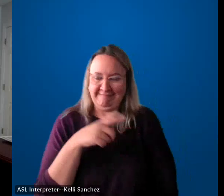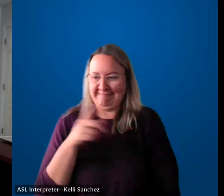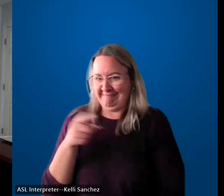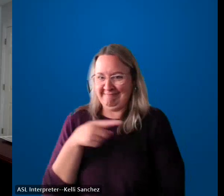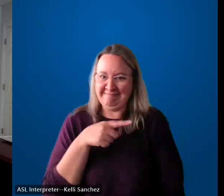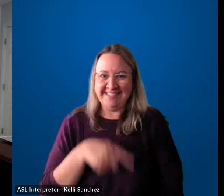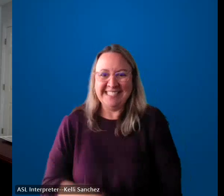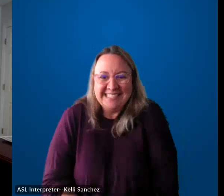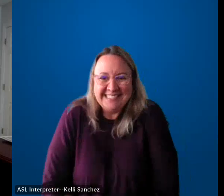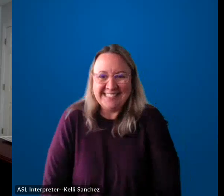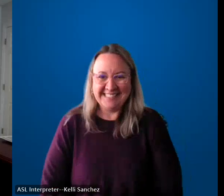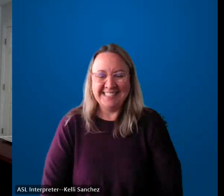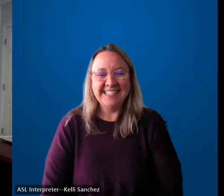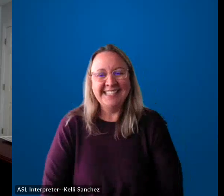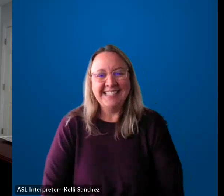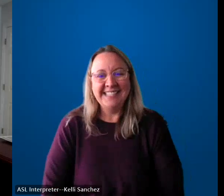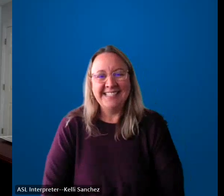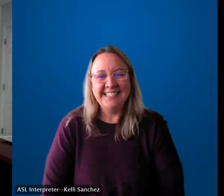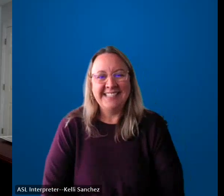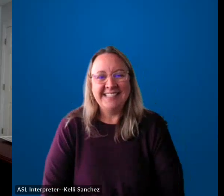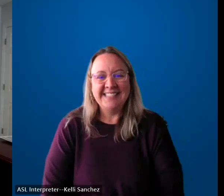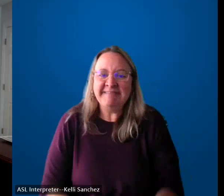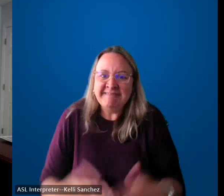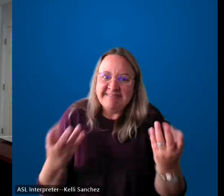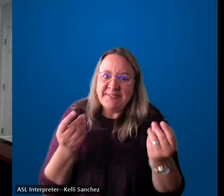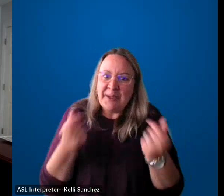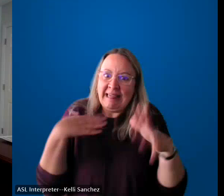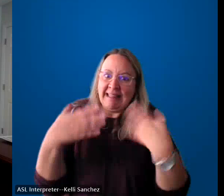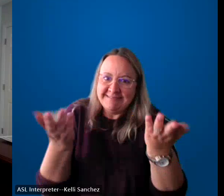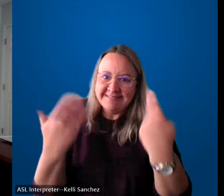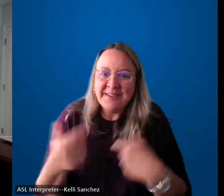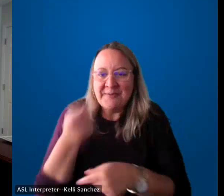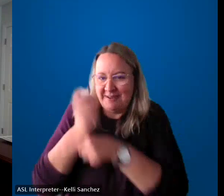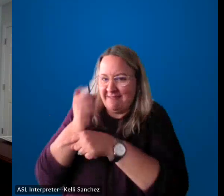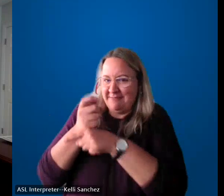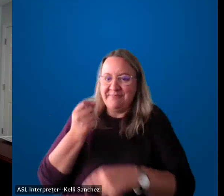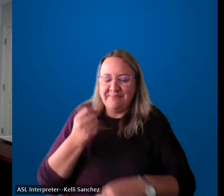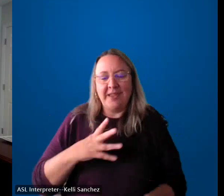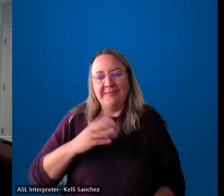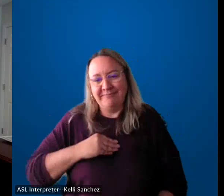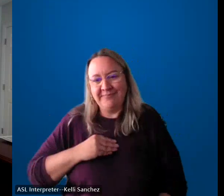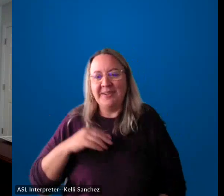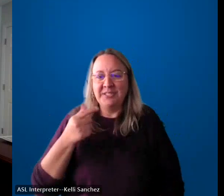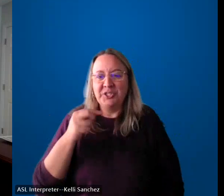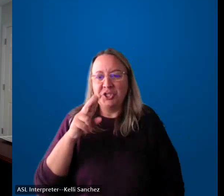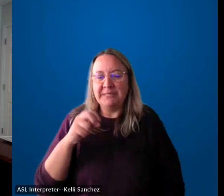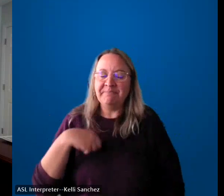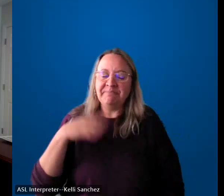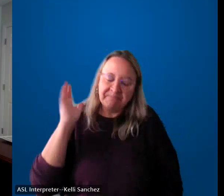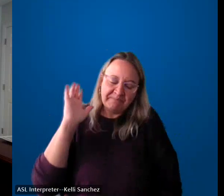Okay. Um, Kind of go quickly here, yeah, if you yeah, can. I'll go quickly. Okay,